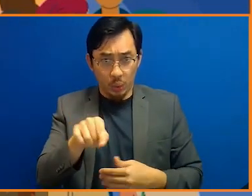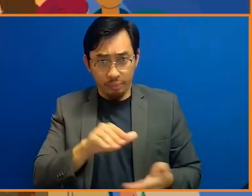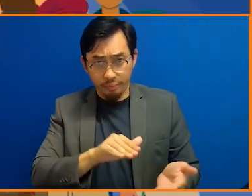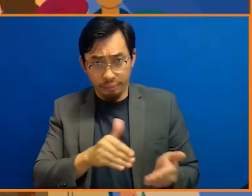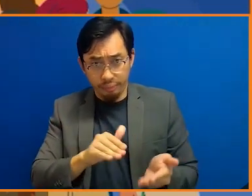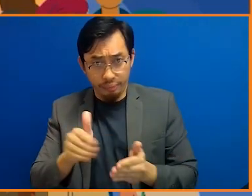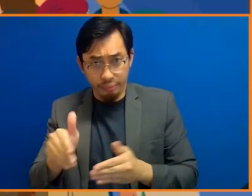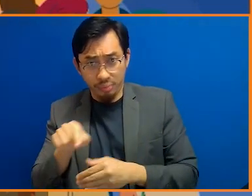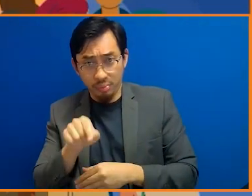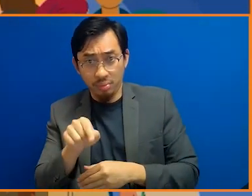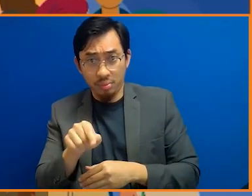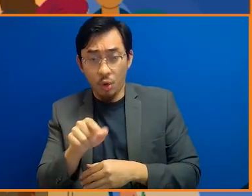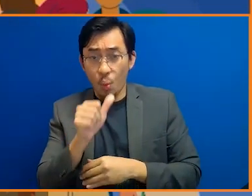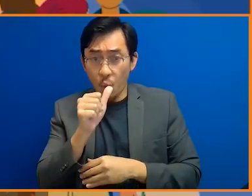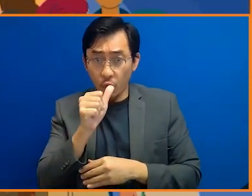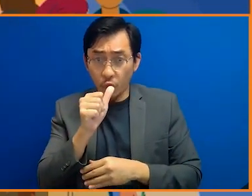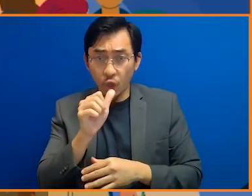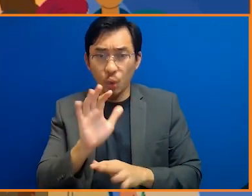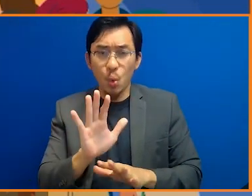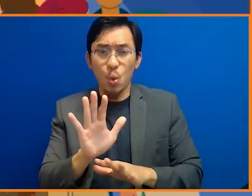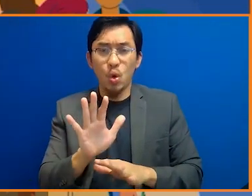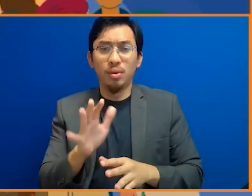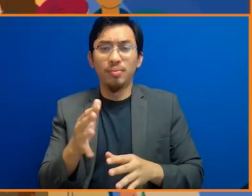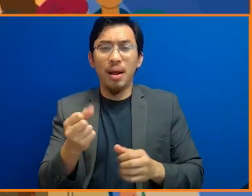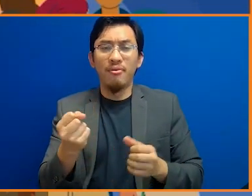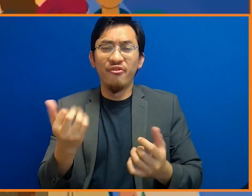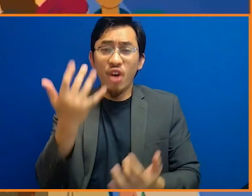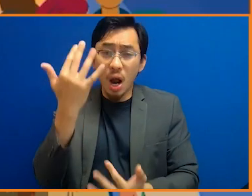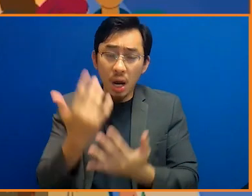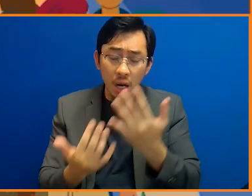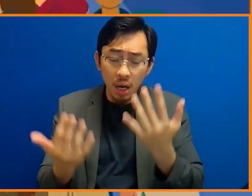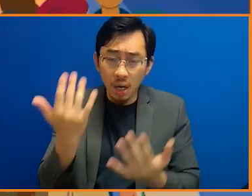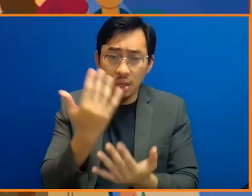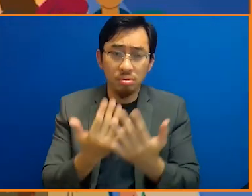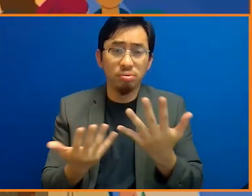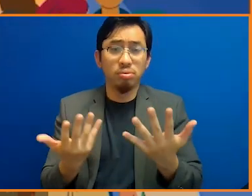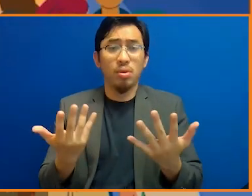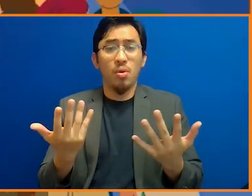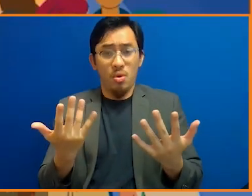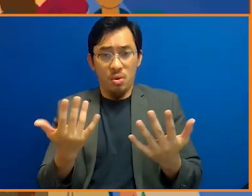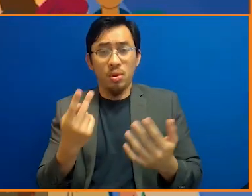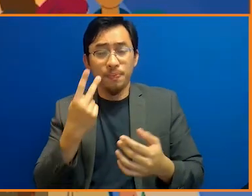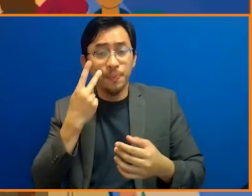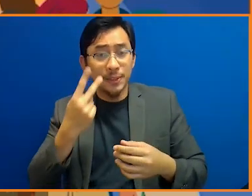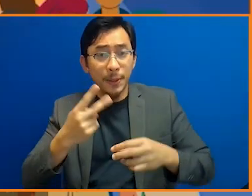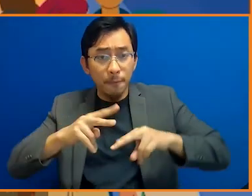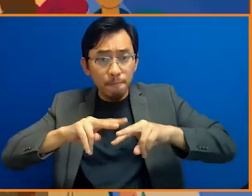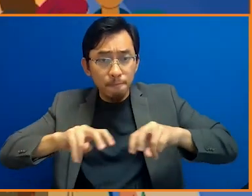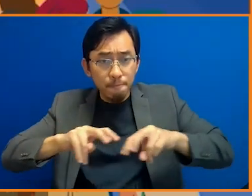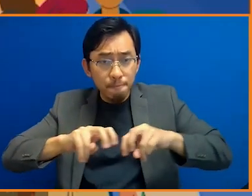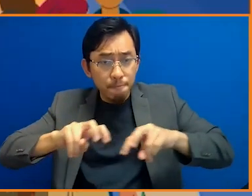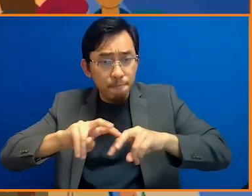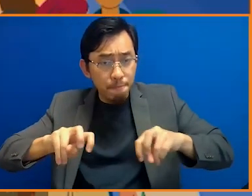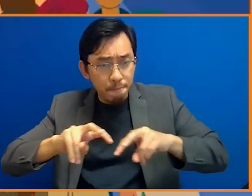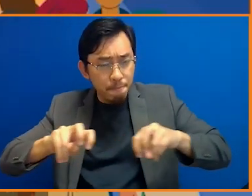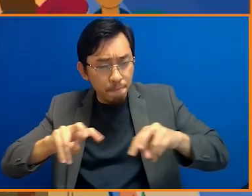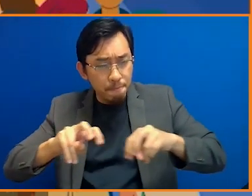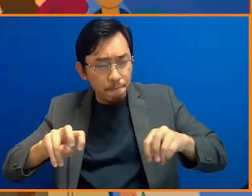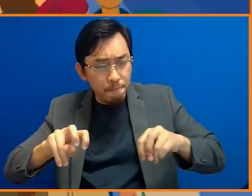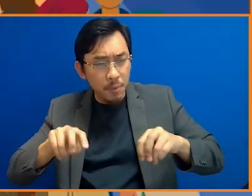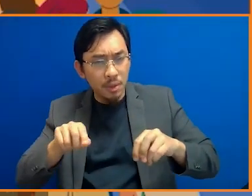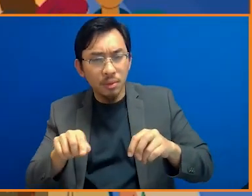these are the cause of death, not only water but sediments or fire or debris. So we are now